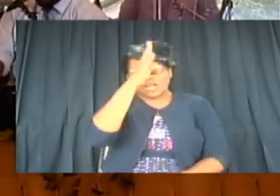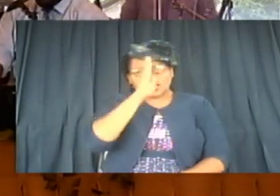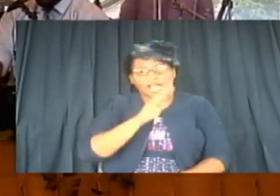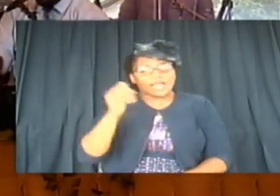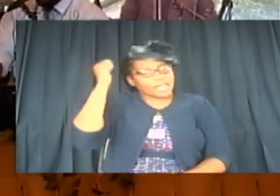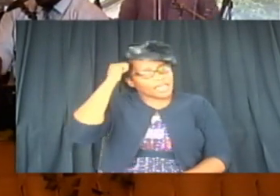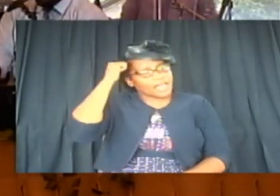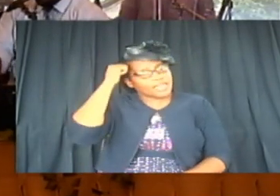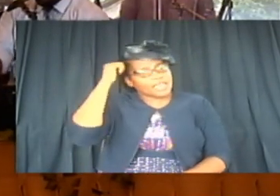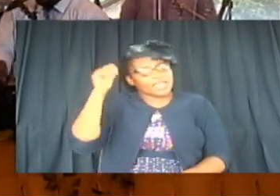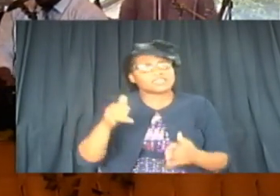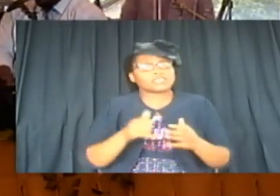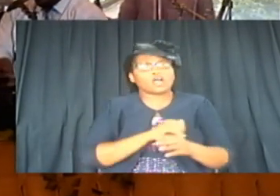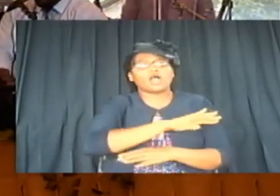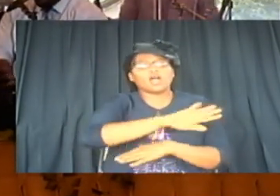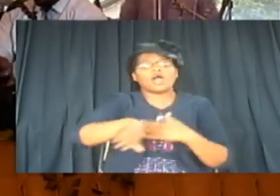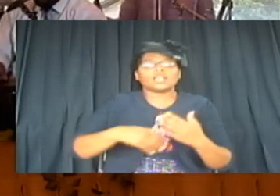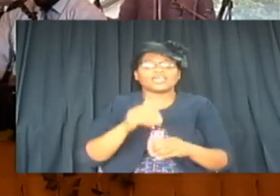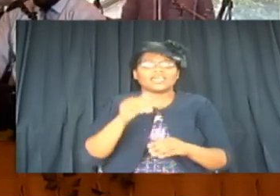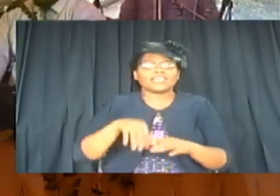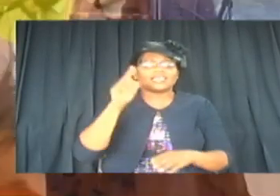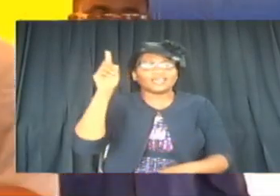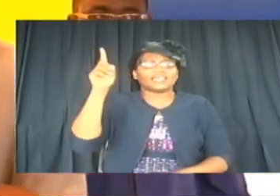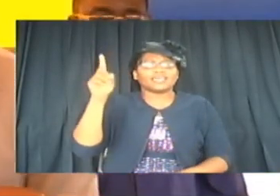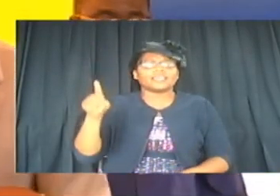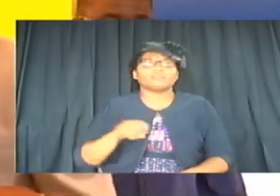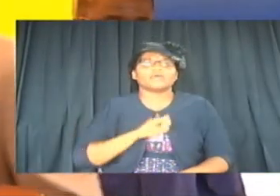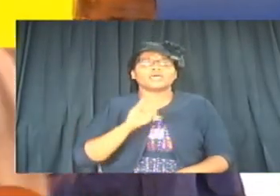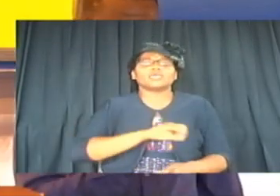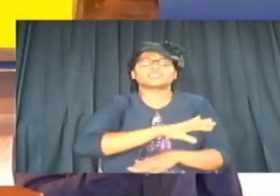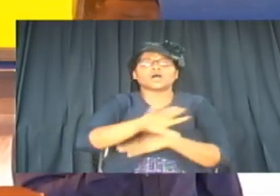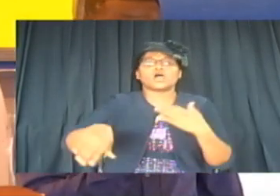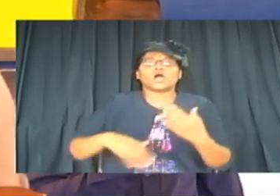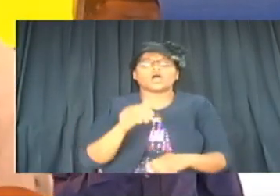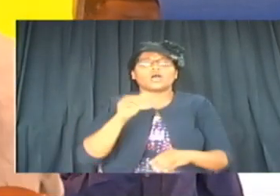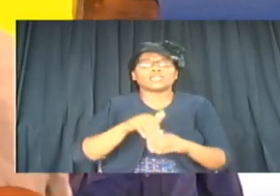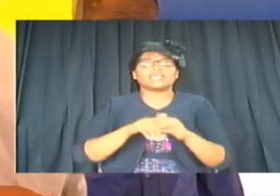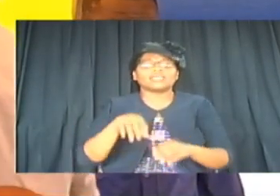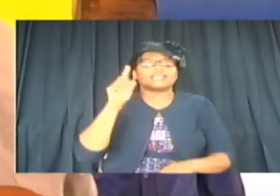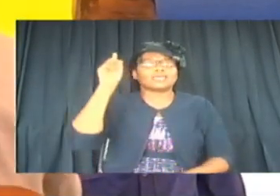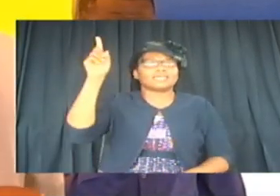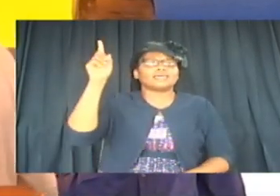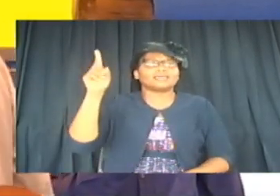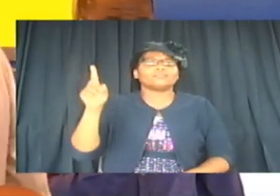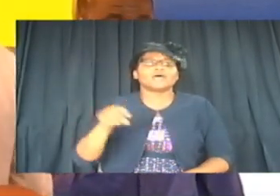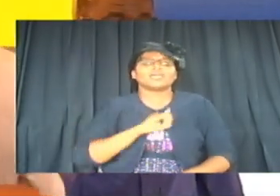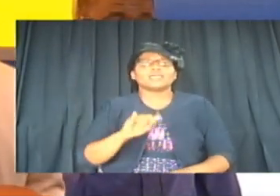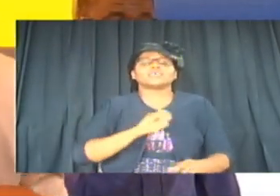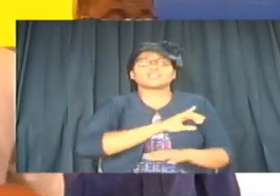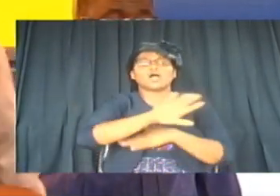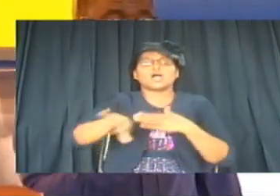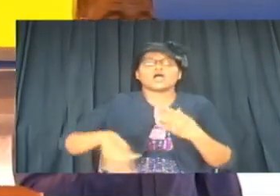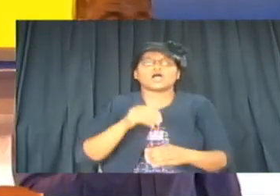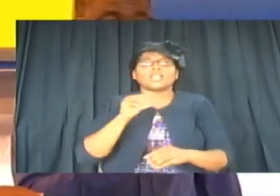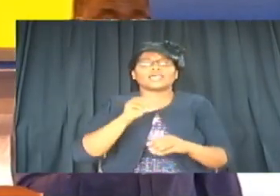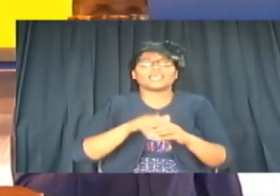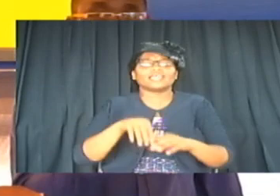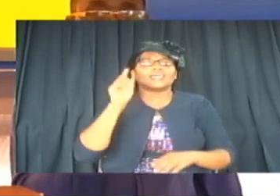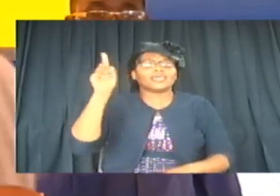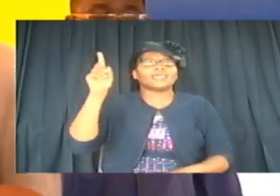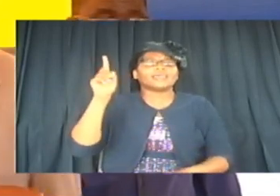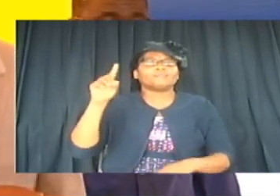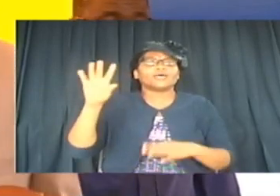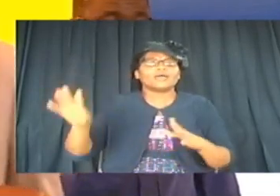the Godhead. It's all in him. It's all in him. It's all